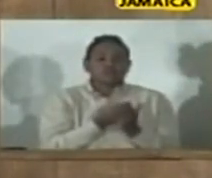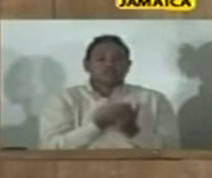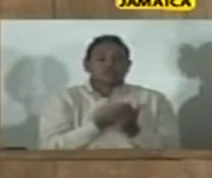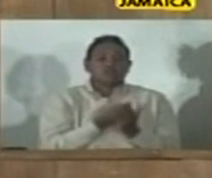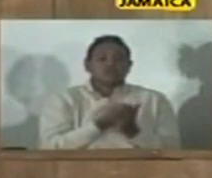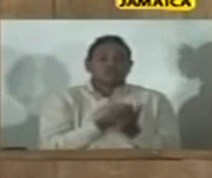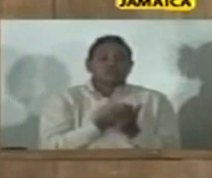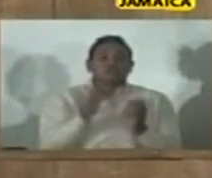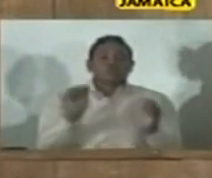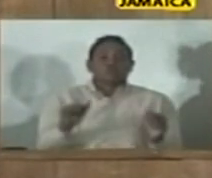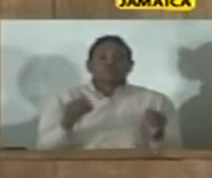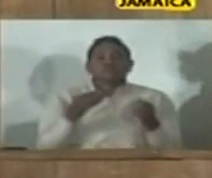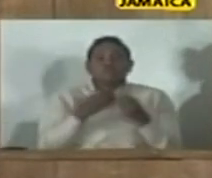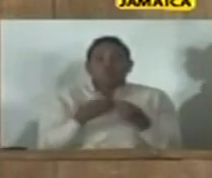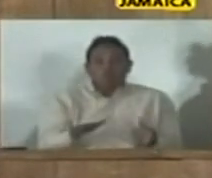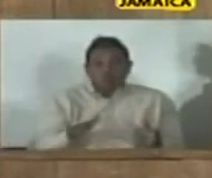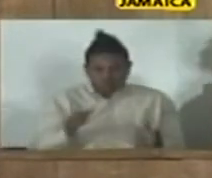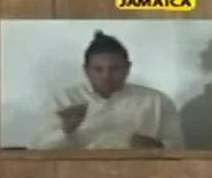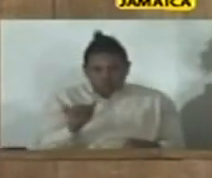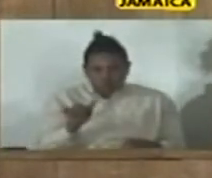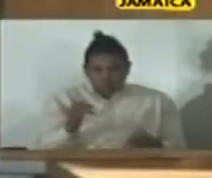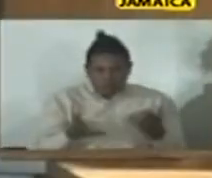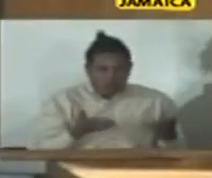could go down the drain.